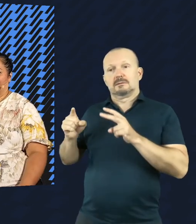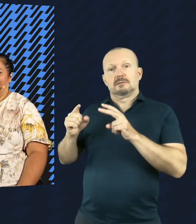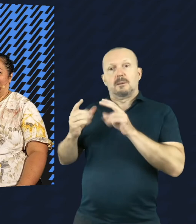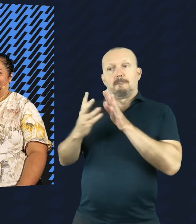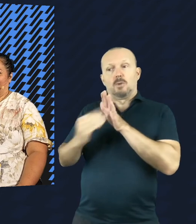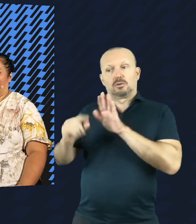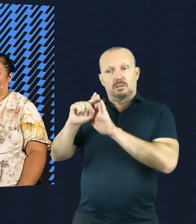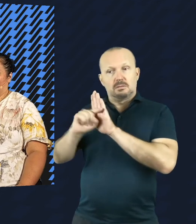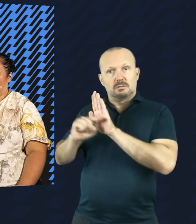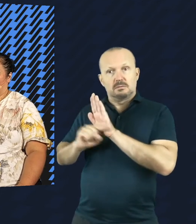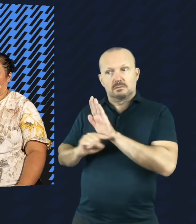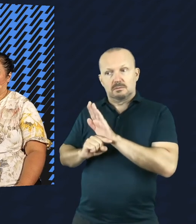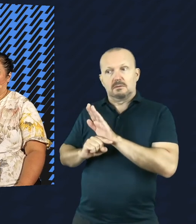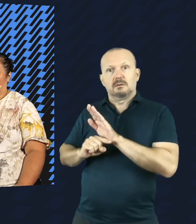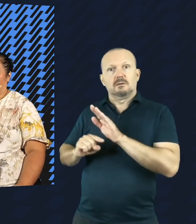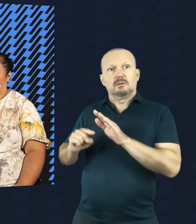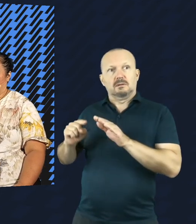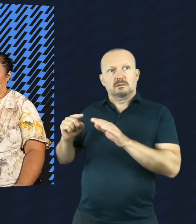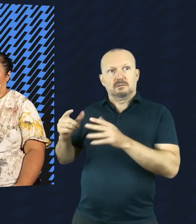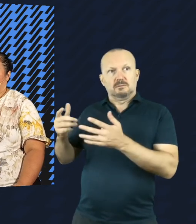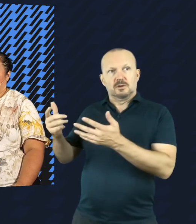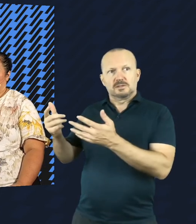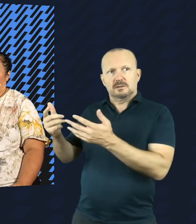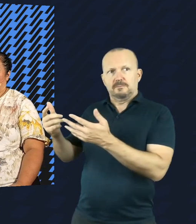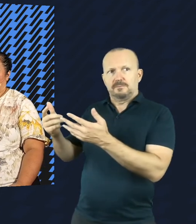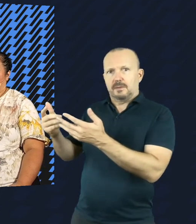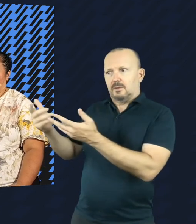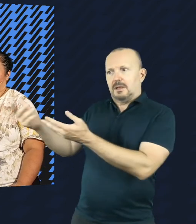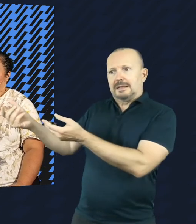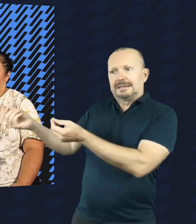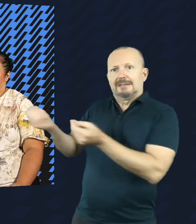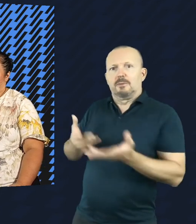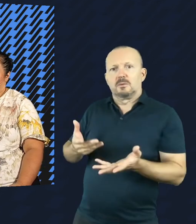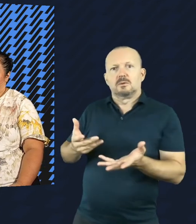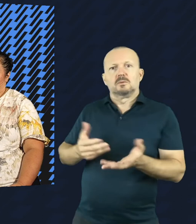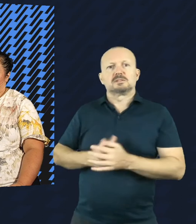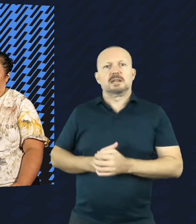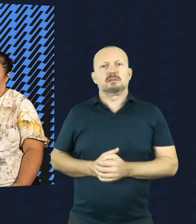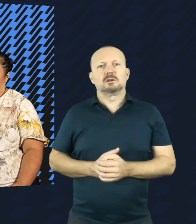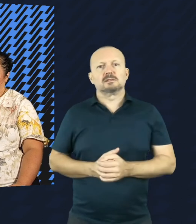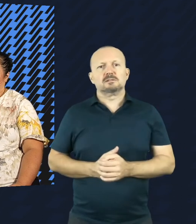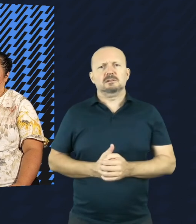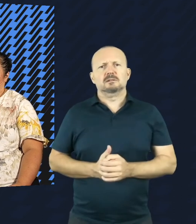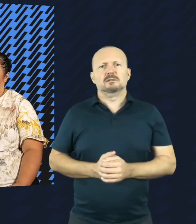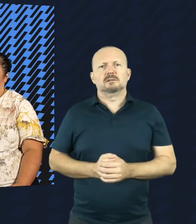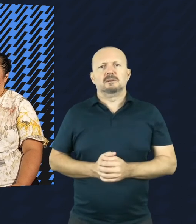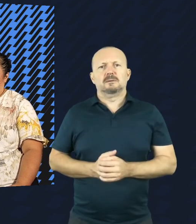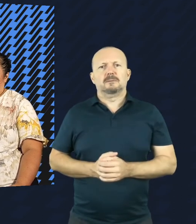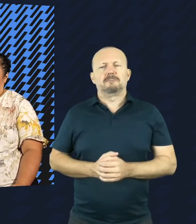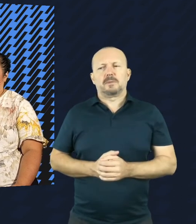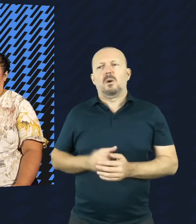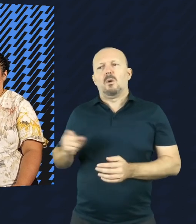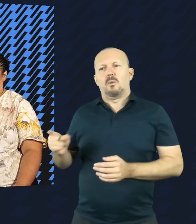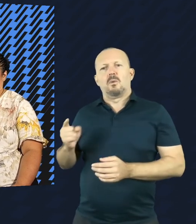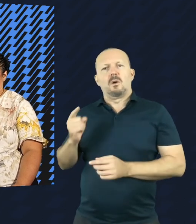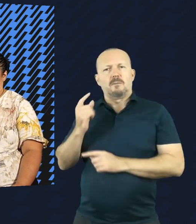Ooh, that's a good question. I think, so I remember thinking about this, and I have said it before